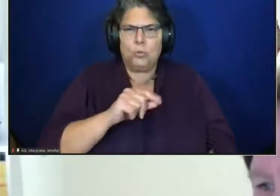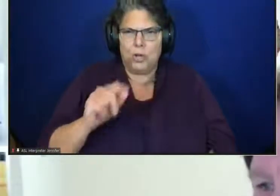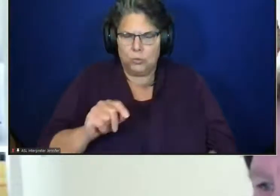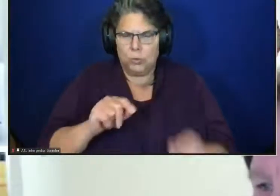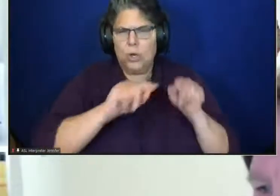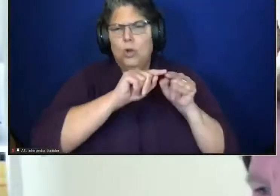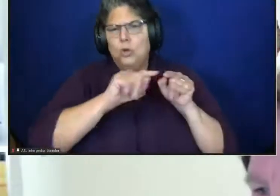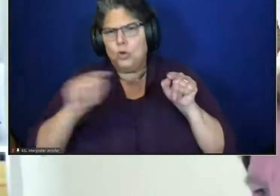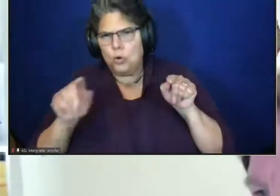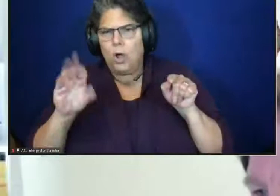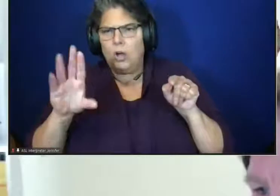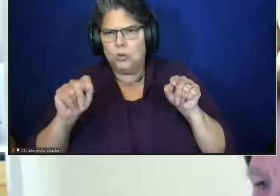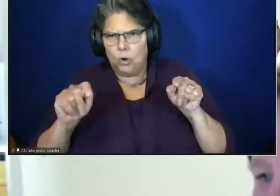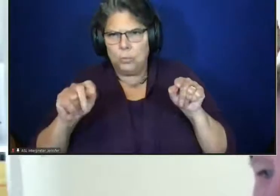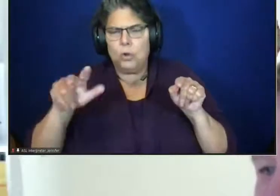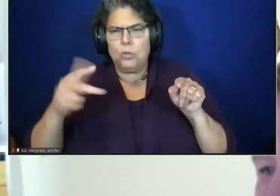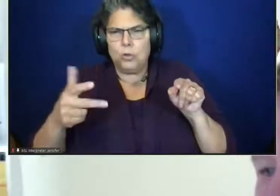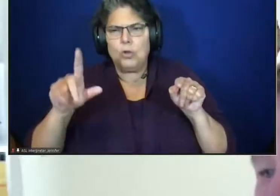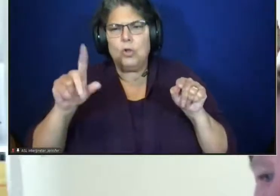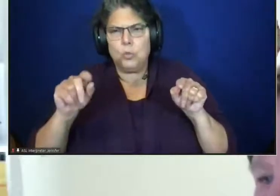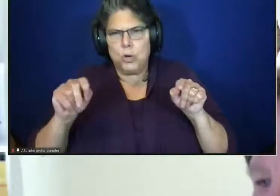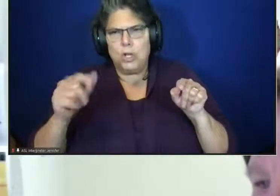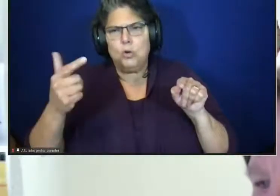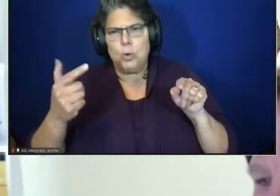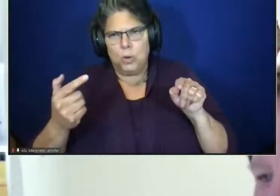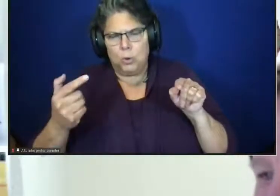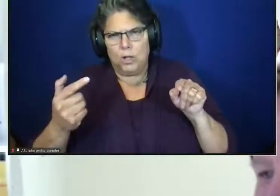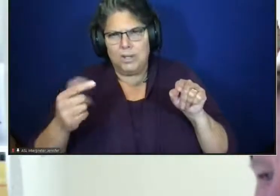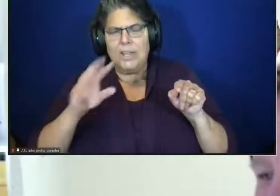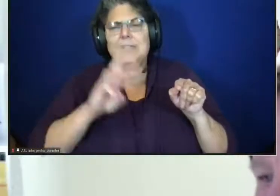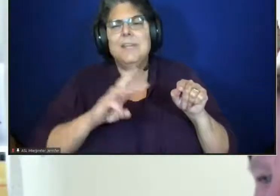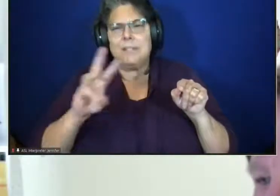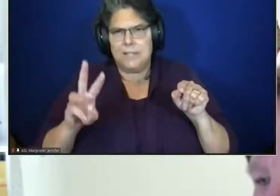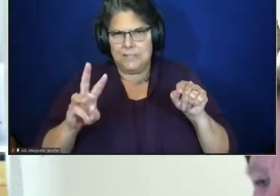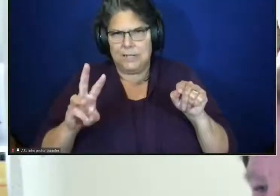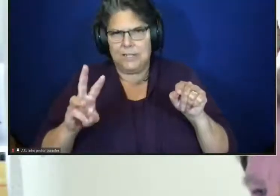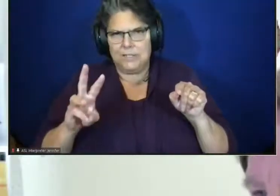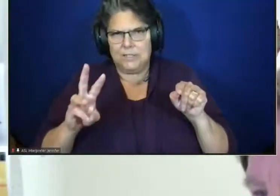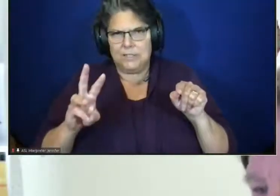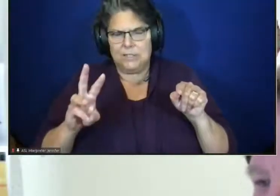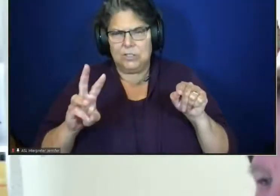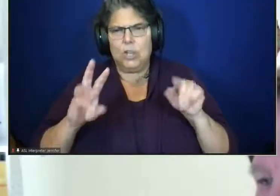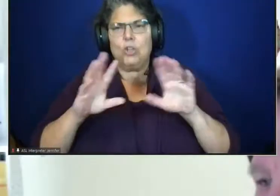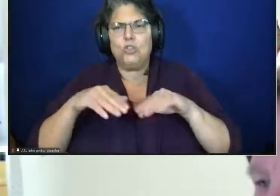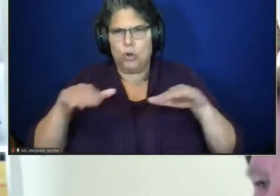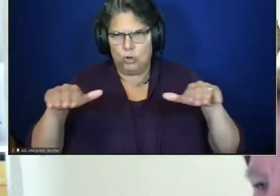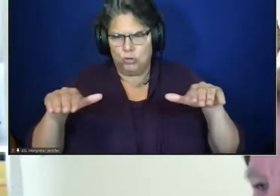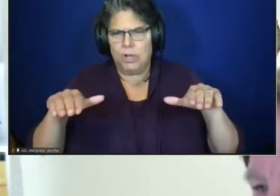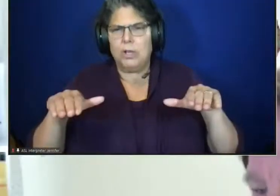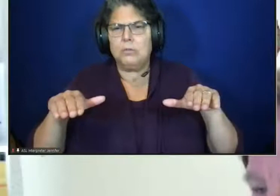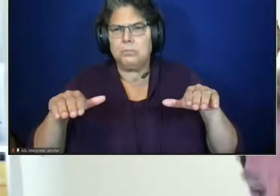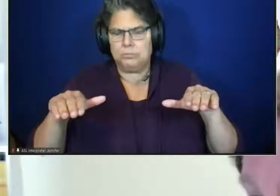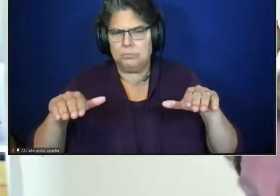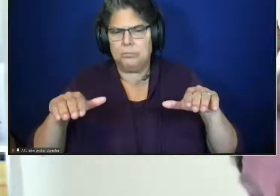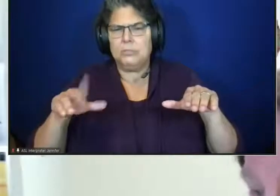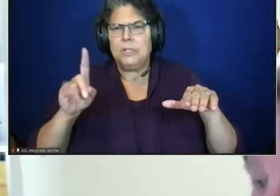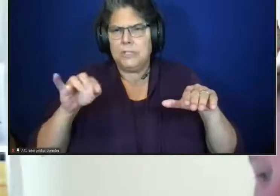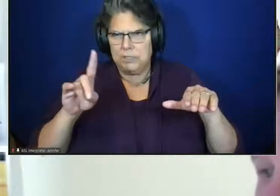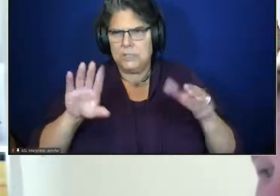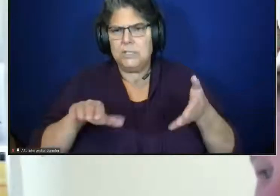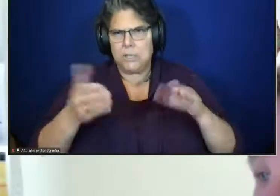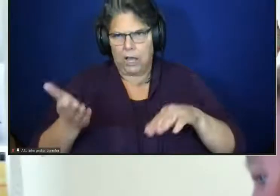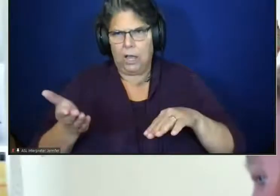3rd, 2021, 66 children were